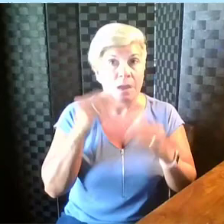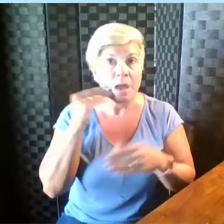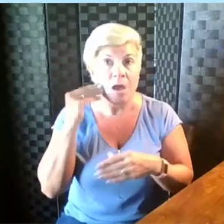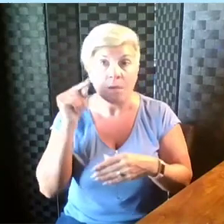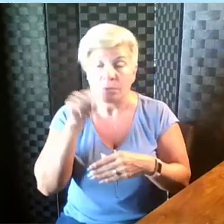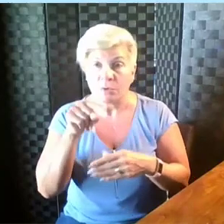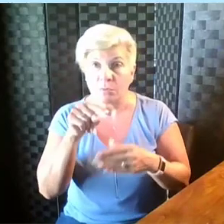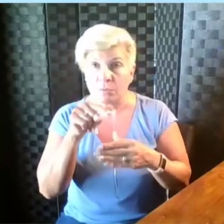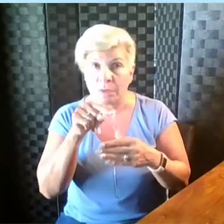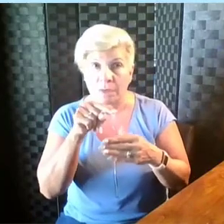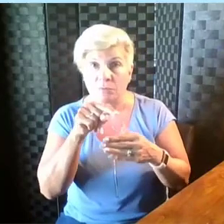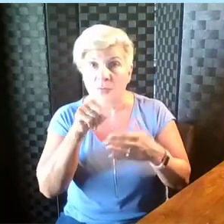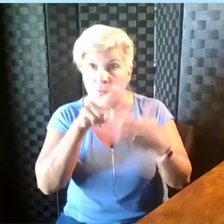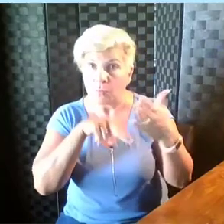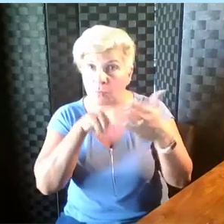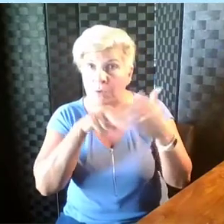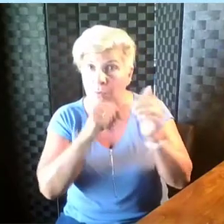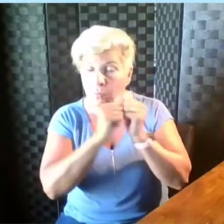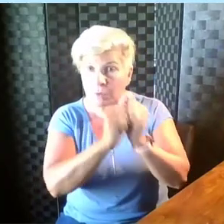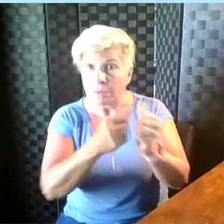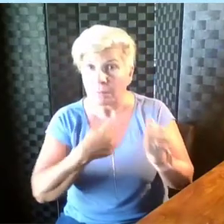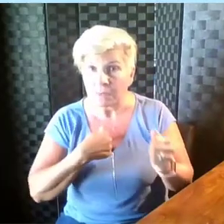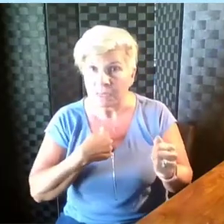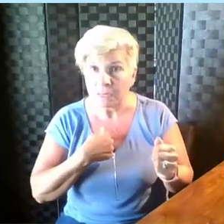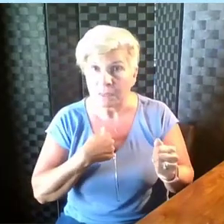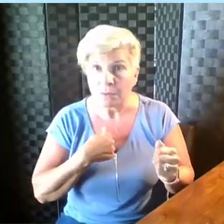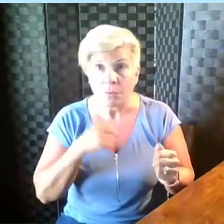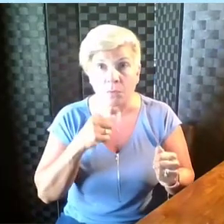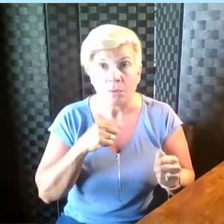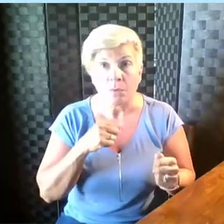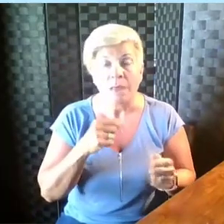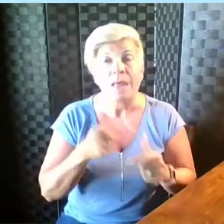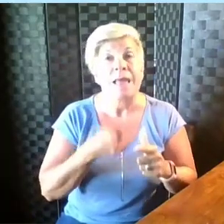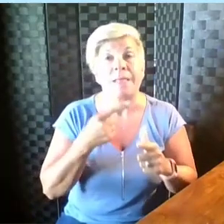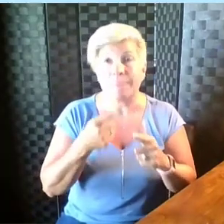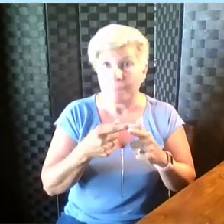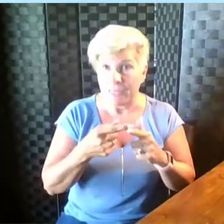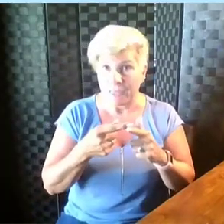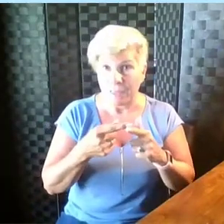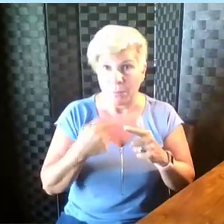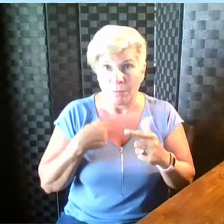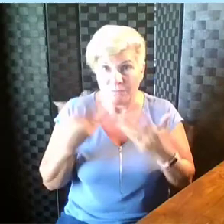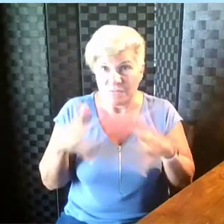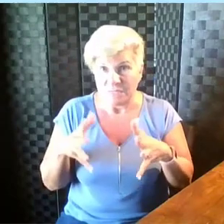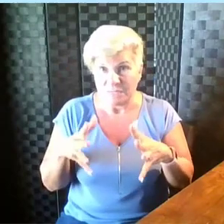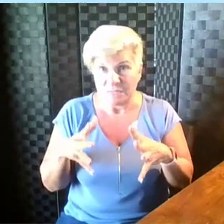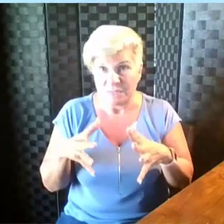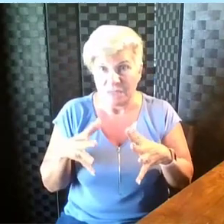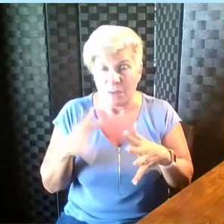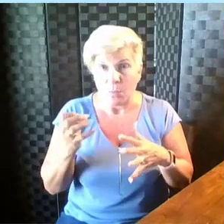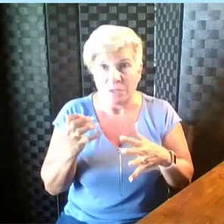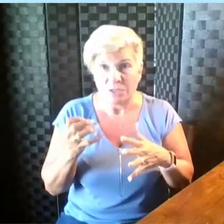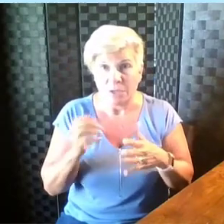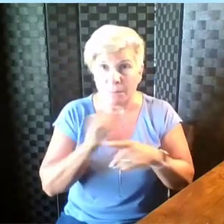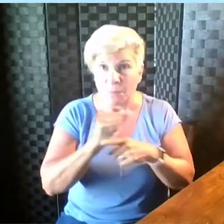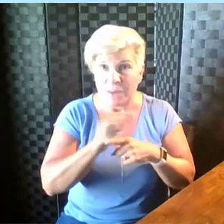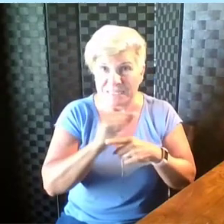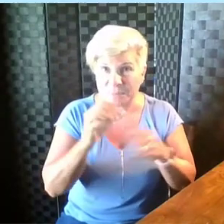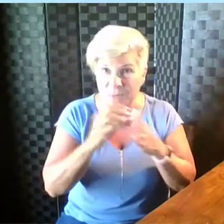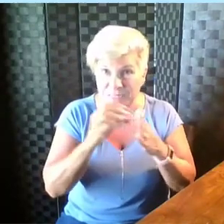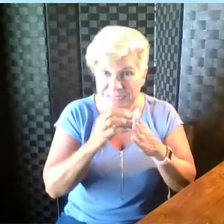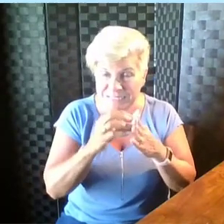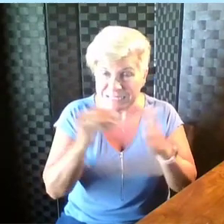as well. And then whenever we're done, I want you to either practice this passage to yourself and read it to a family